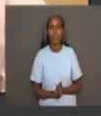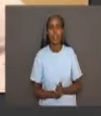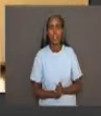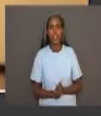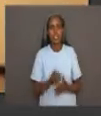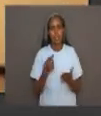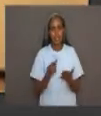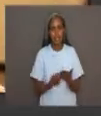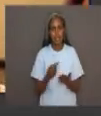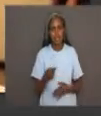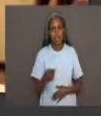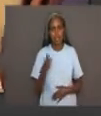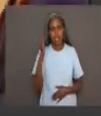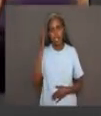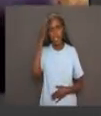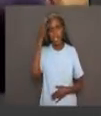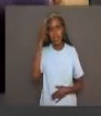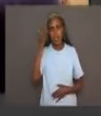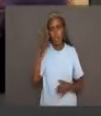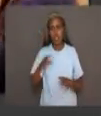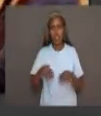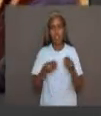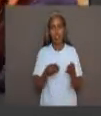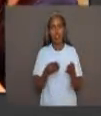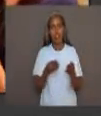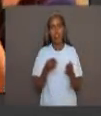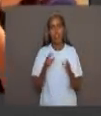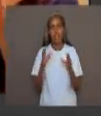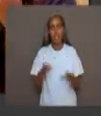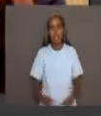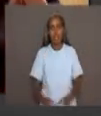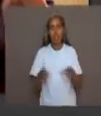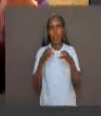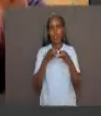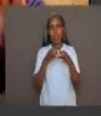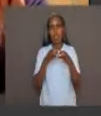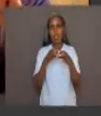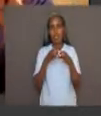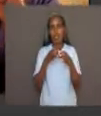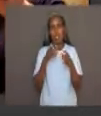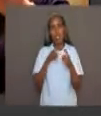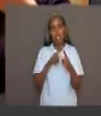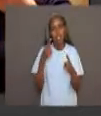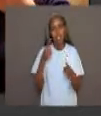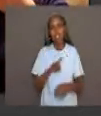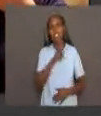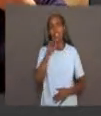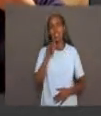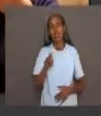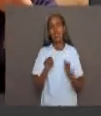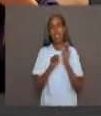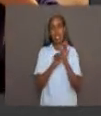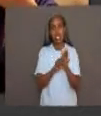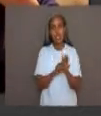They are then randomly drawn from a container until the required